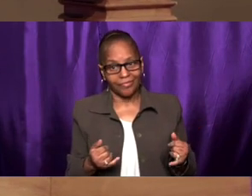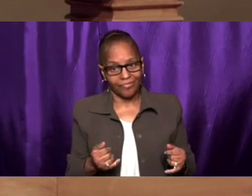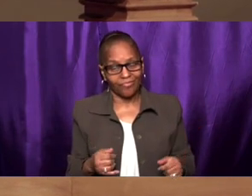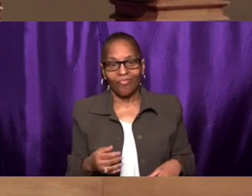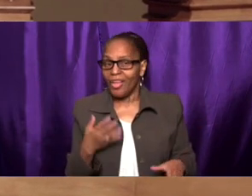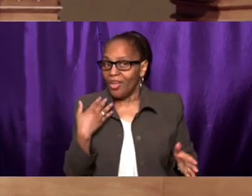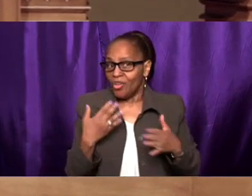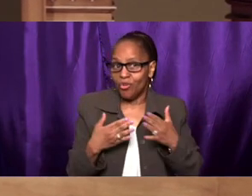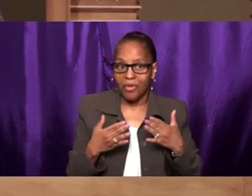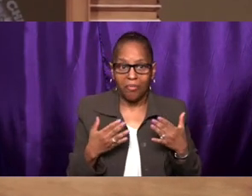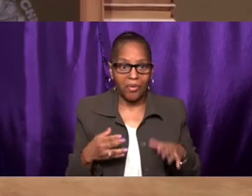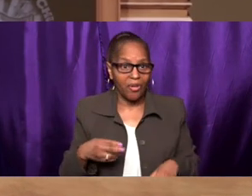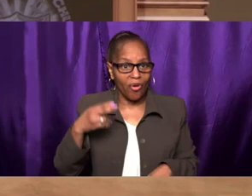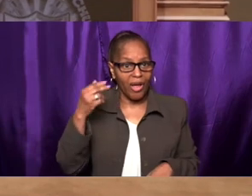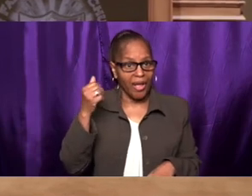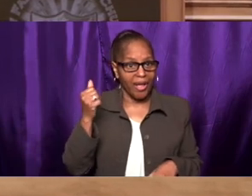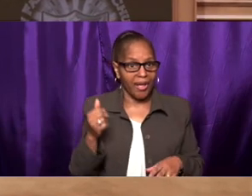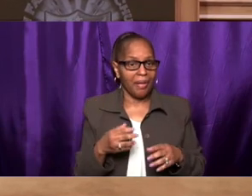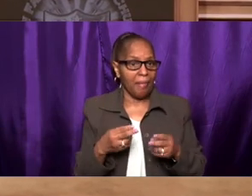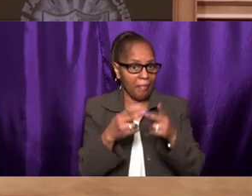You may be on your high horse now.